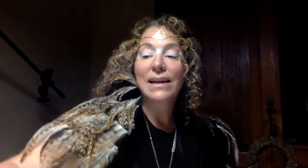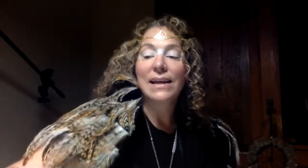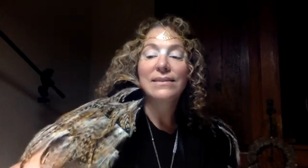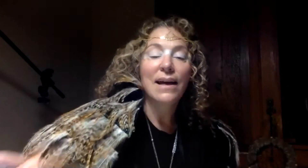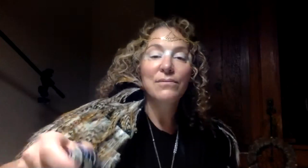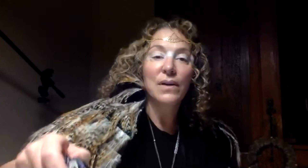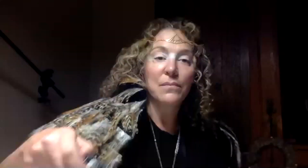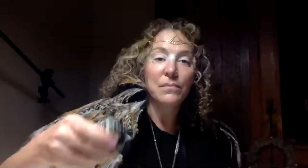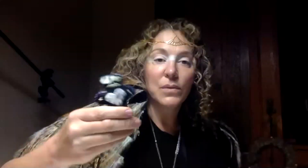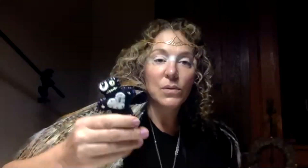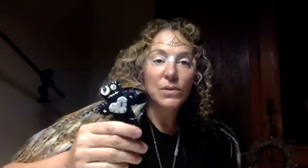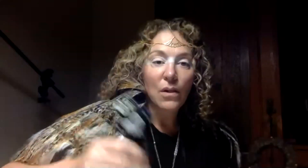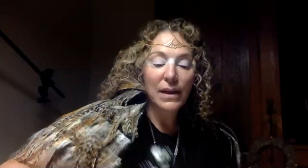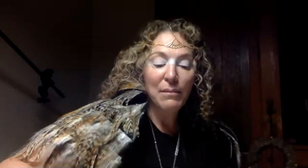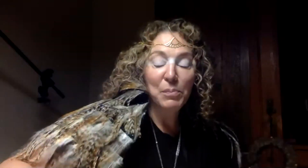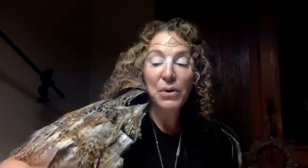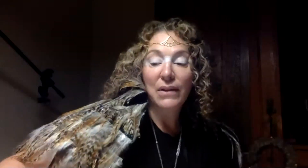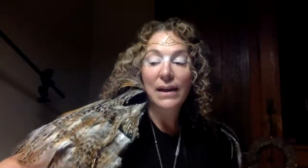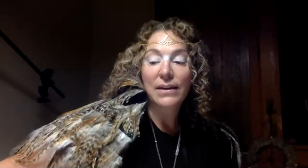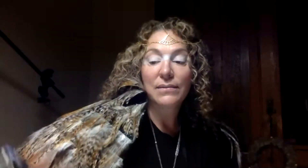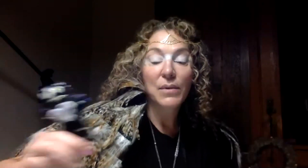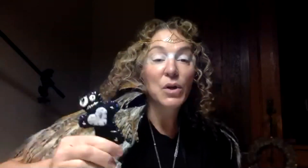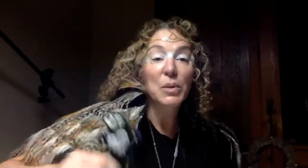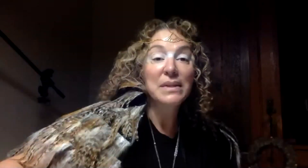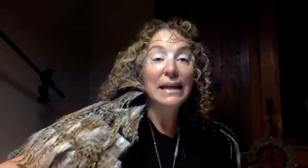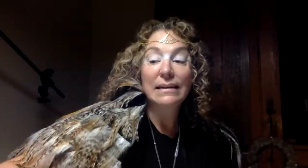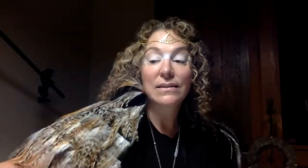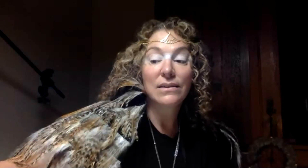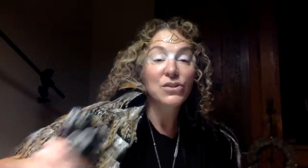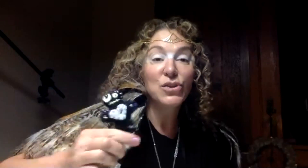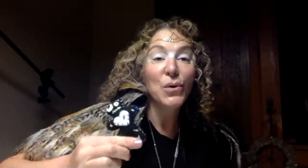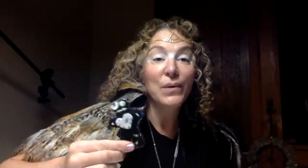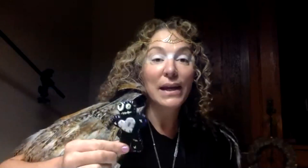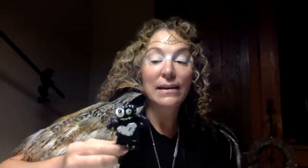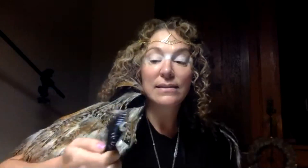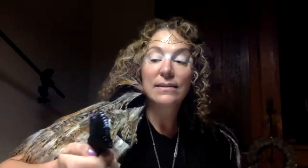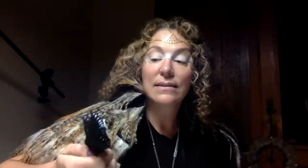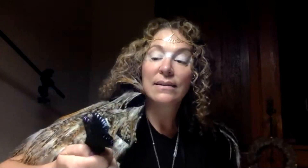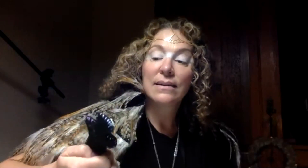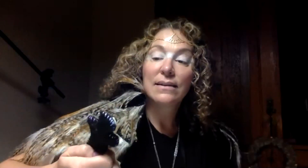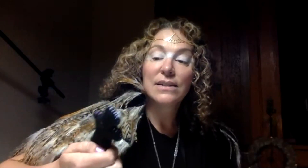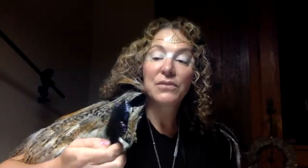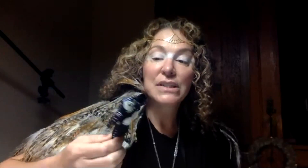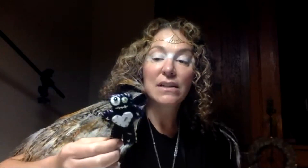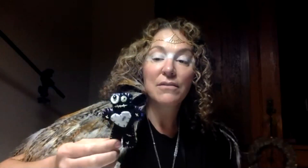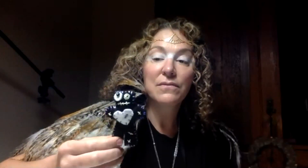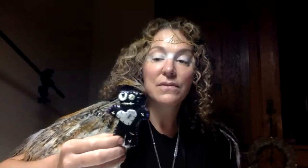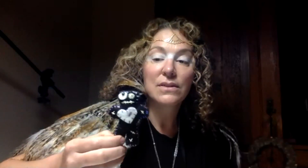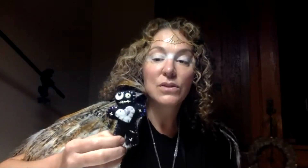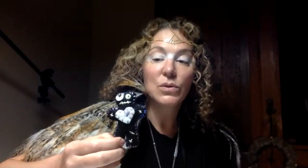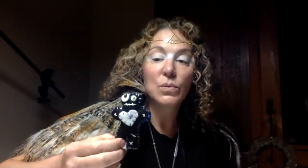putting like inside of hoodoo dolly, I would put like herbs and a stone and different